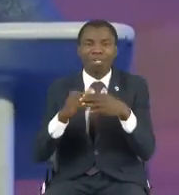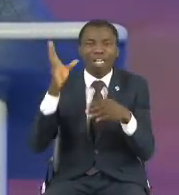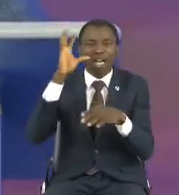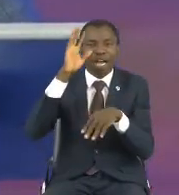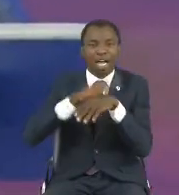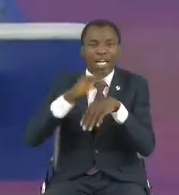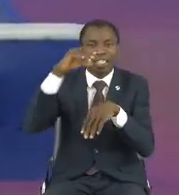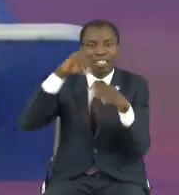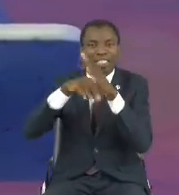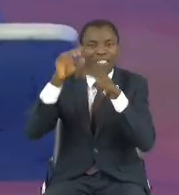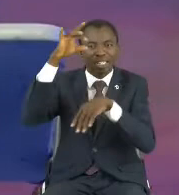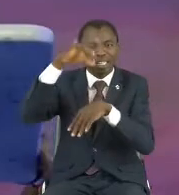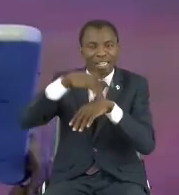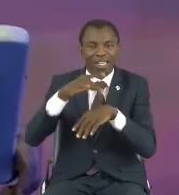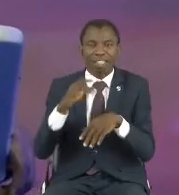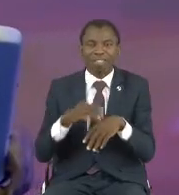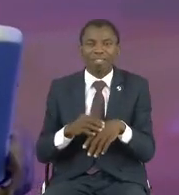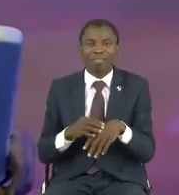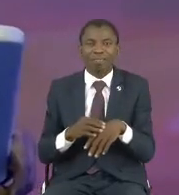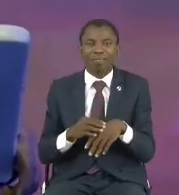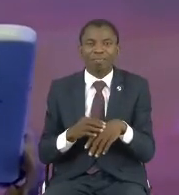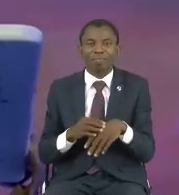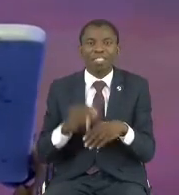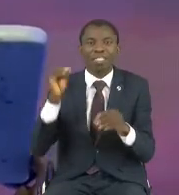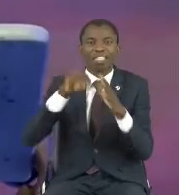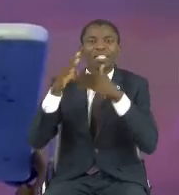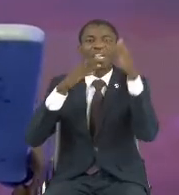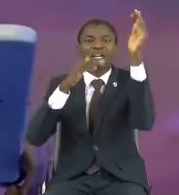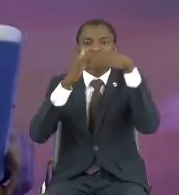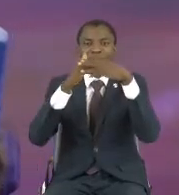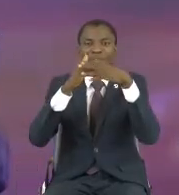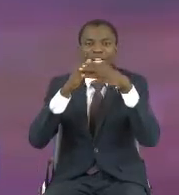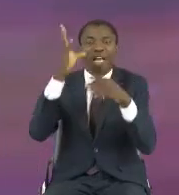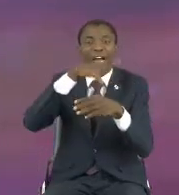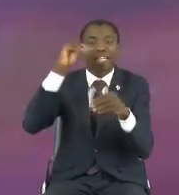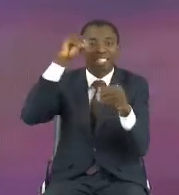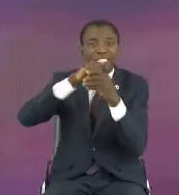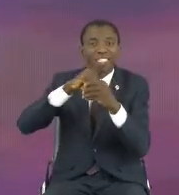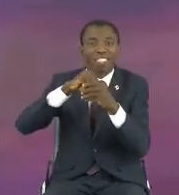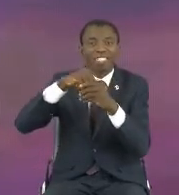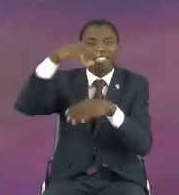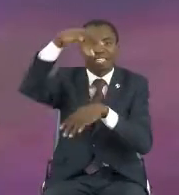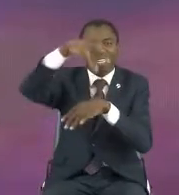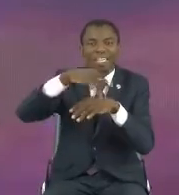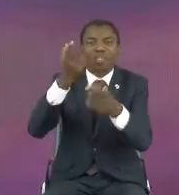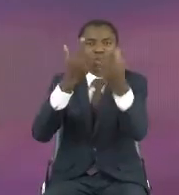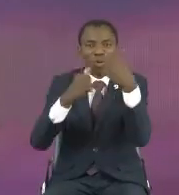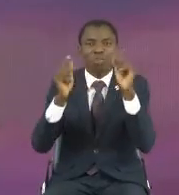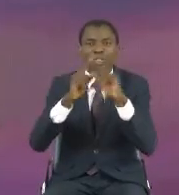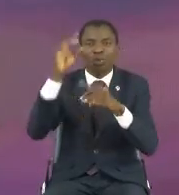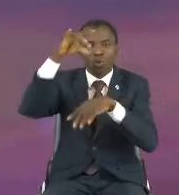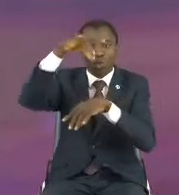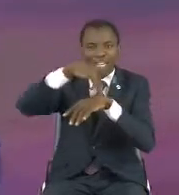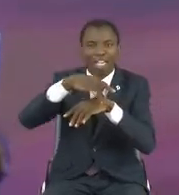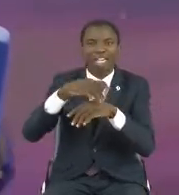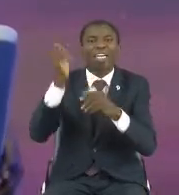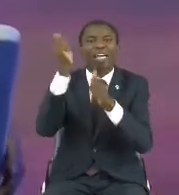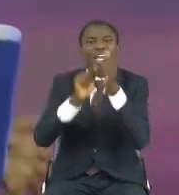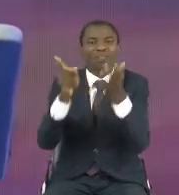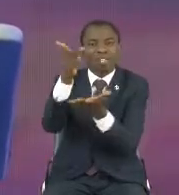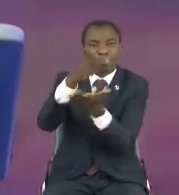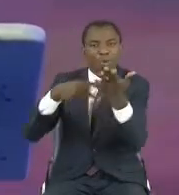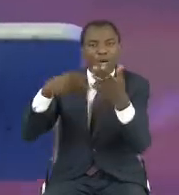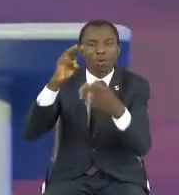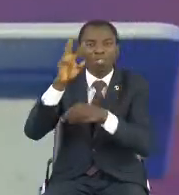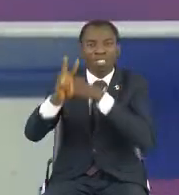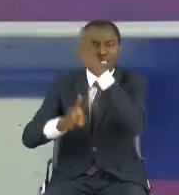in earth. In heaven, coming to earth, every part of the